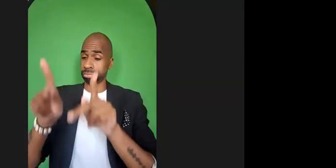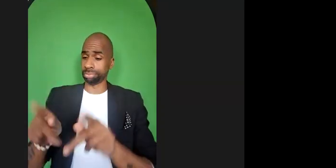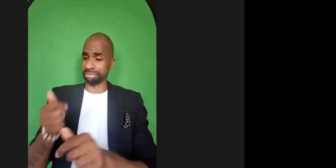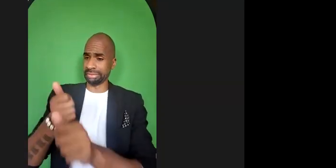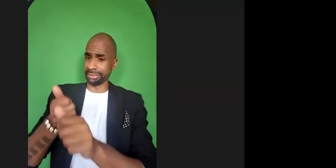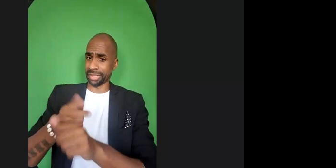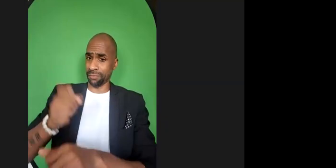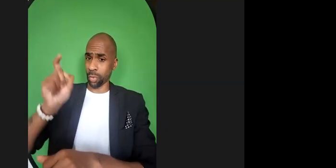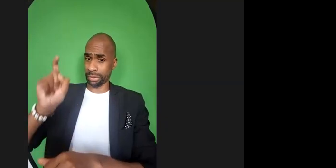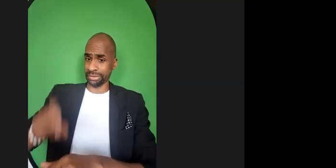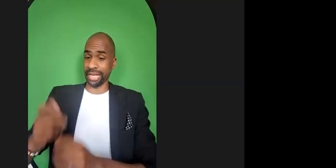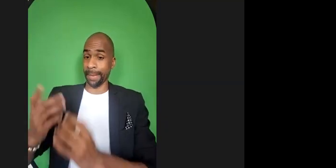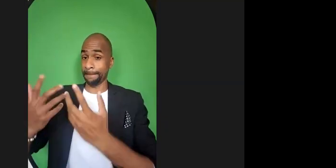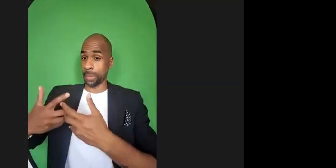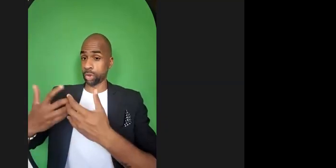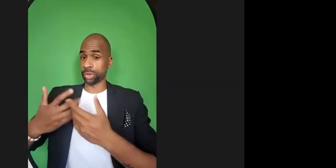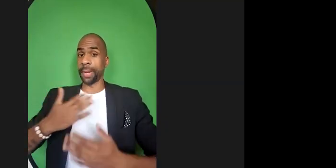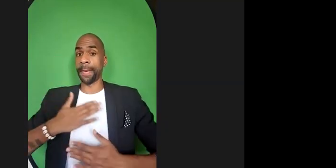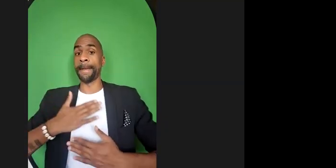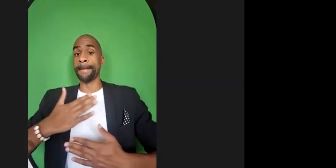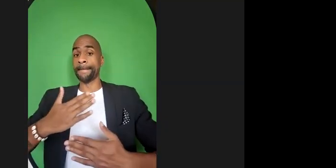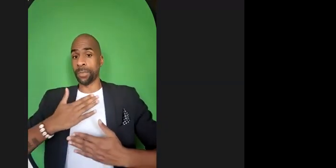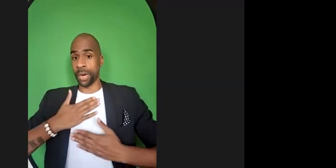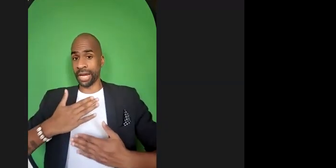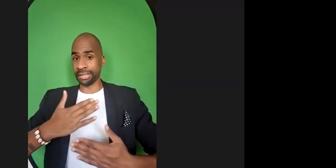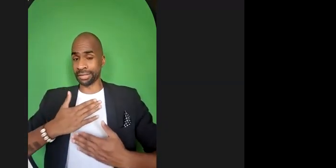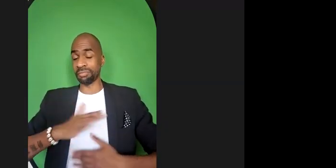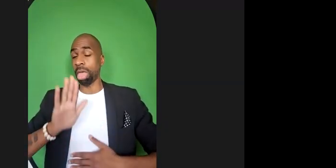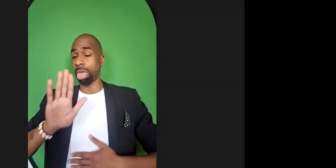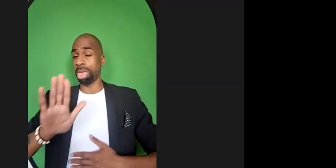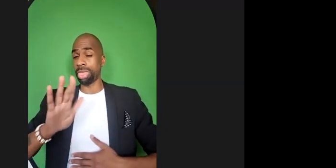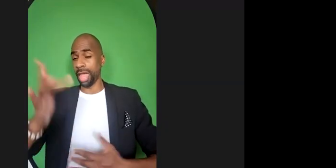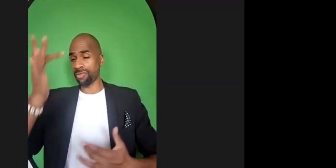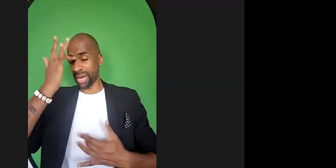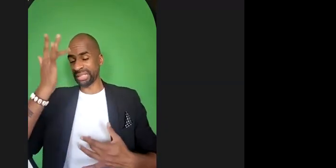ventilation, their illness is usually very advanced, and